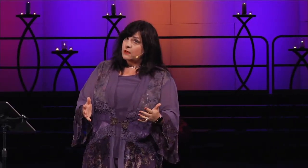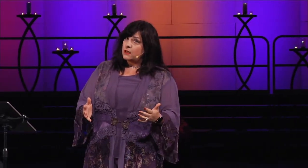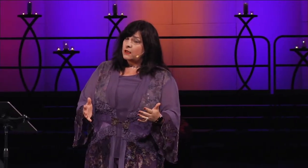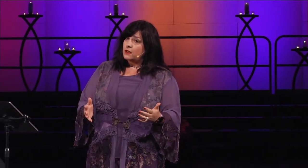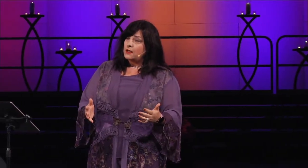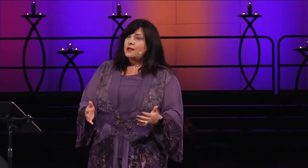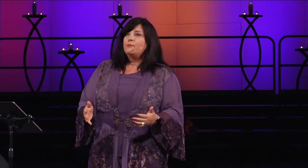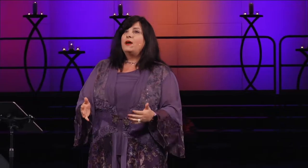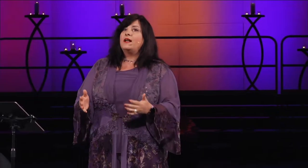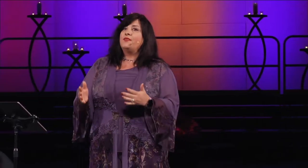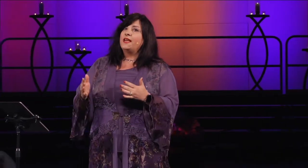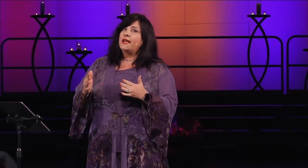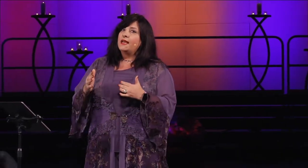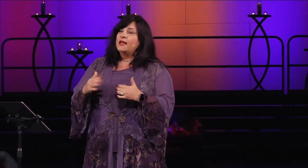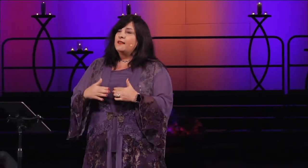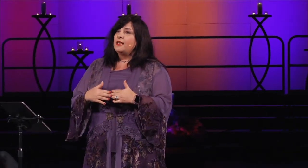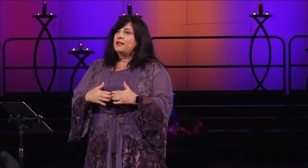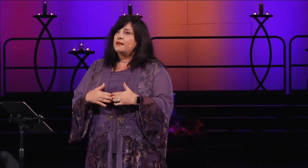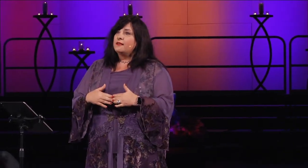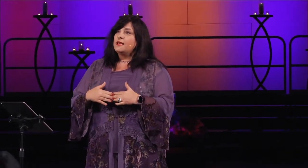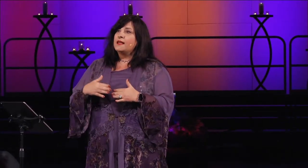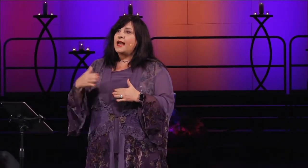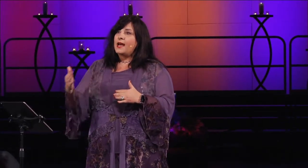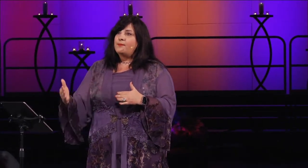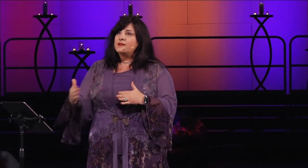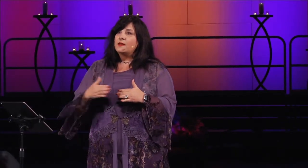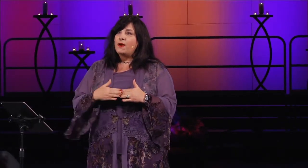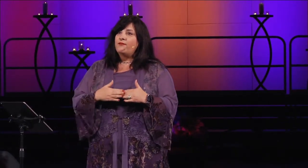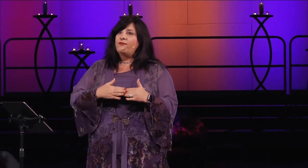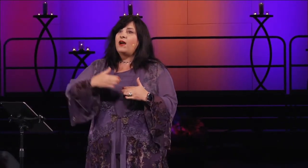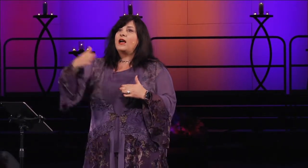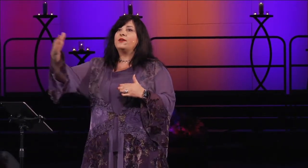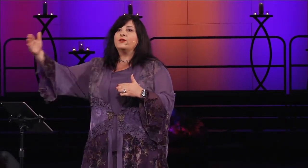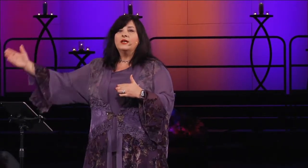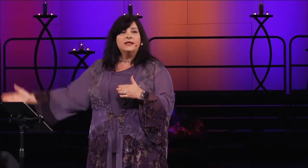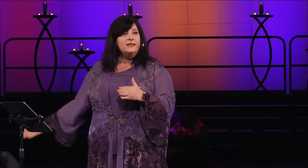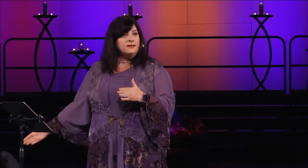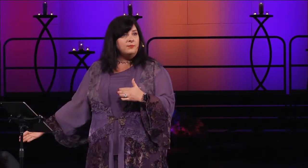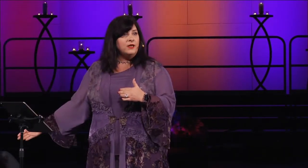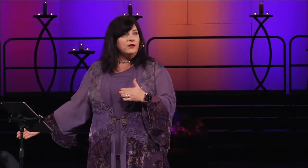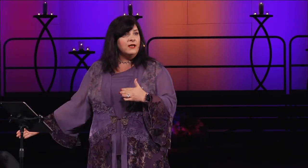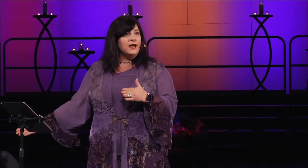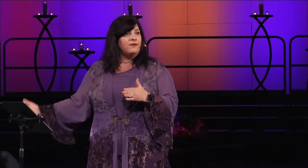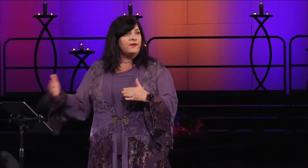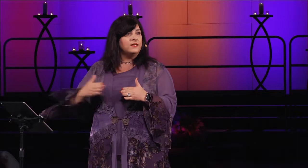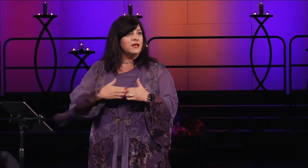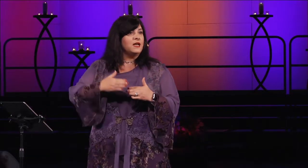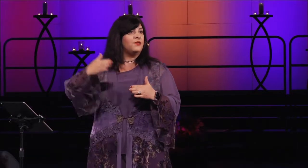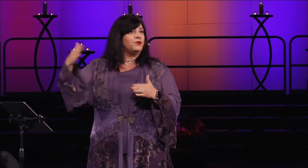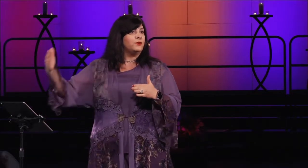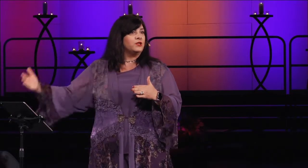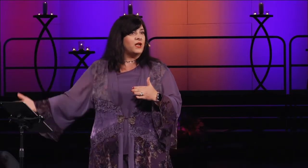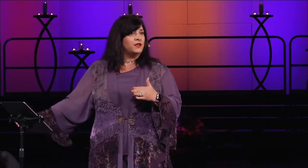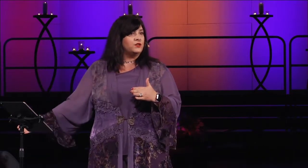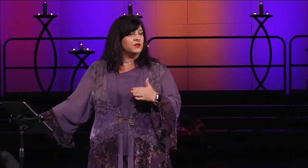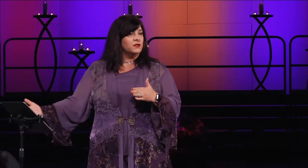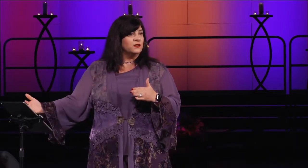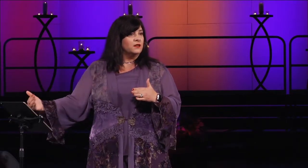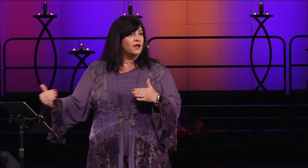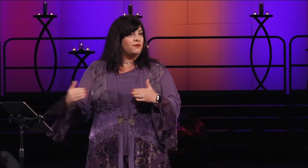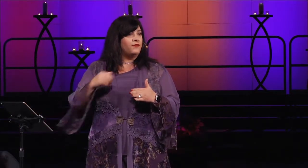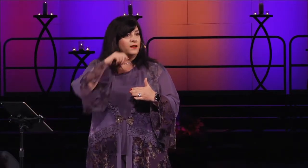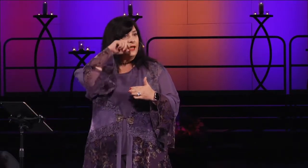thing. But the thing that happened is that my father disappeared, and I felt another